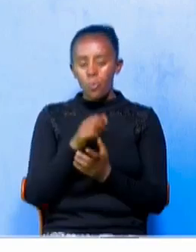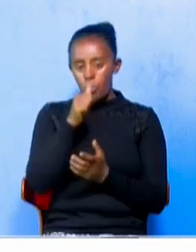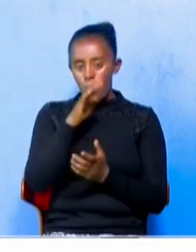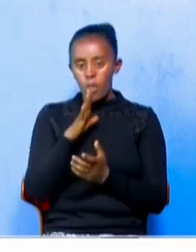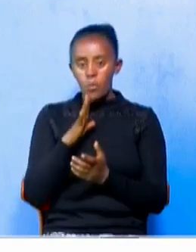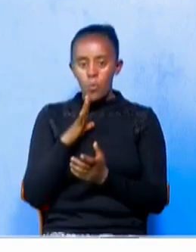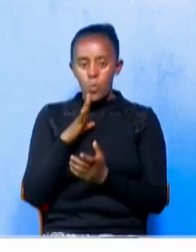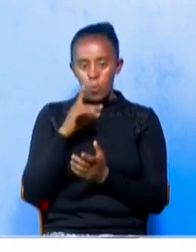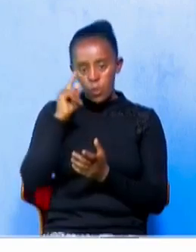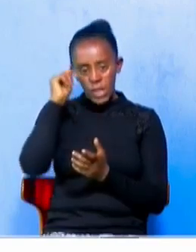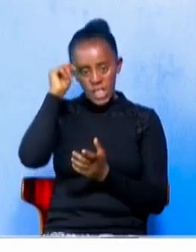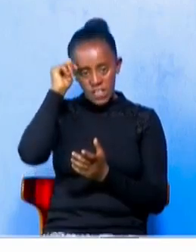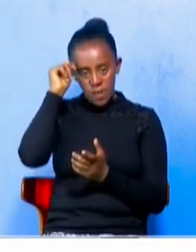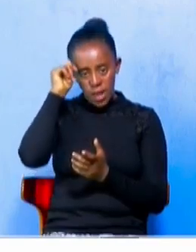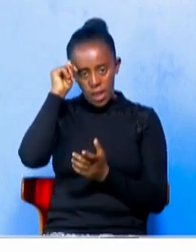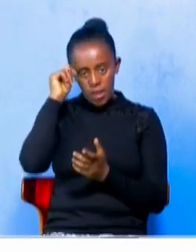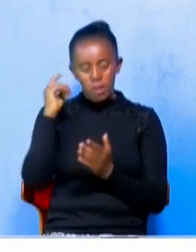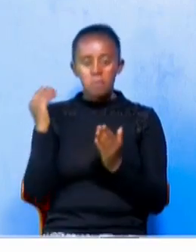Tesfaye.